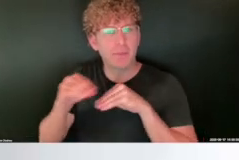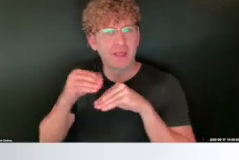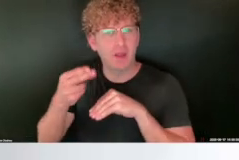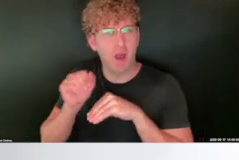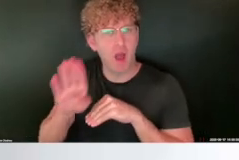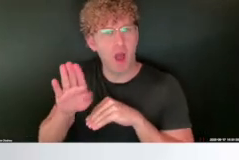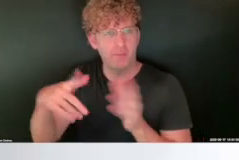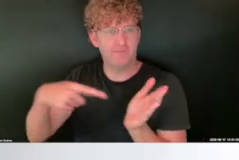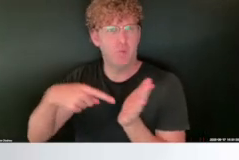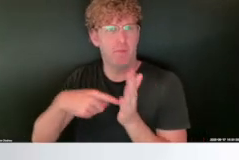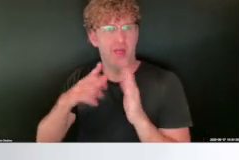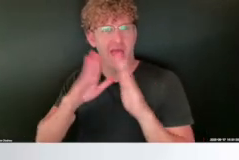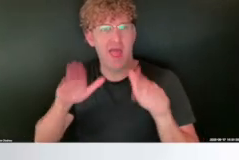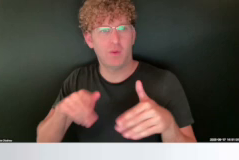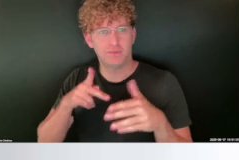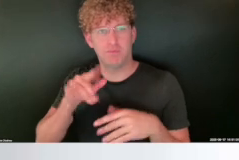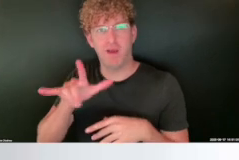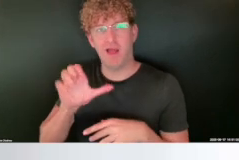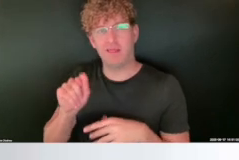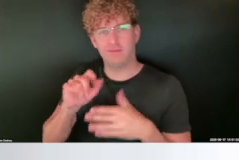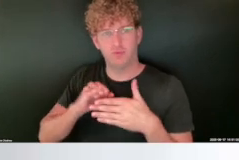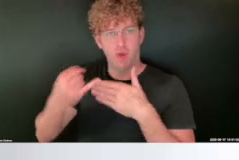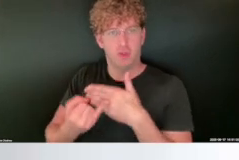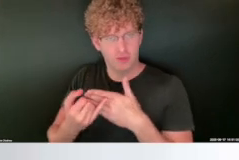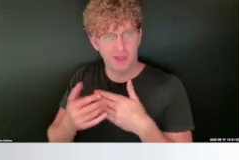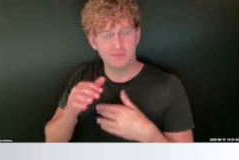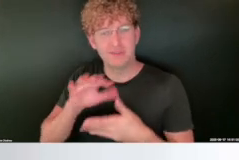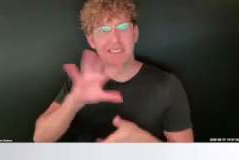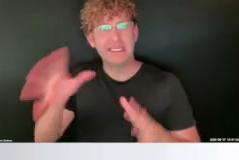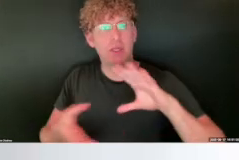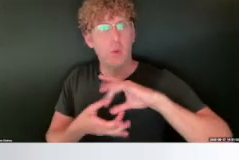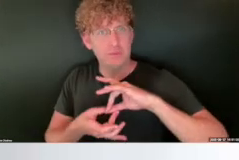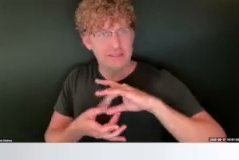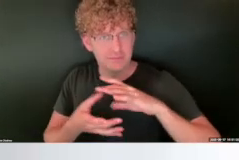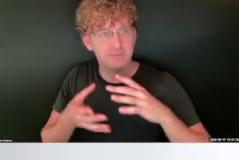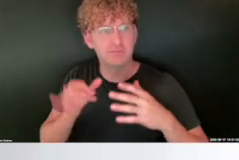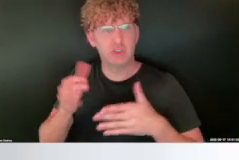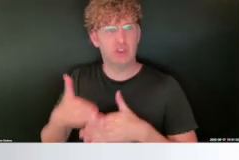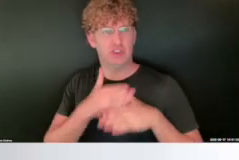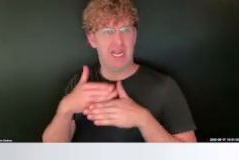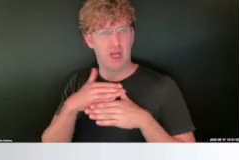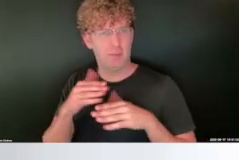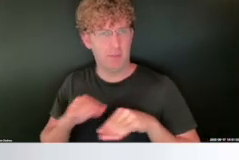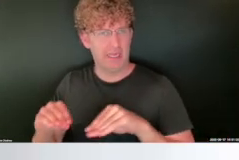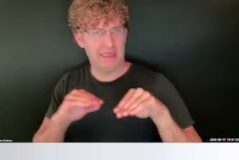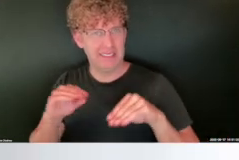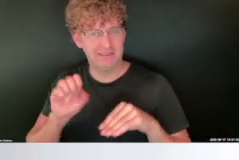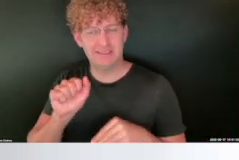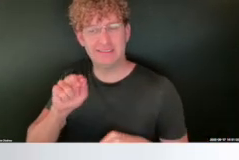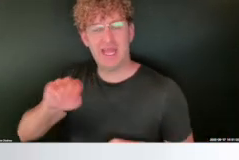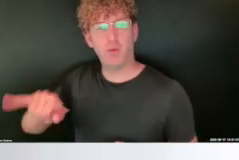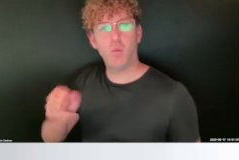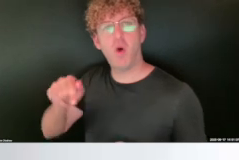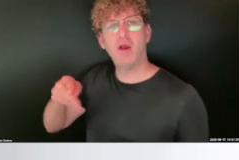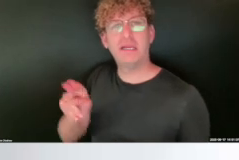Valley, Liftline Paratransit Dial-A-Ride EV transition program, and the Valley Air ZEV mobility pilot